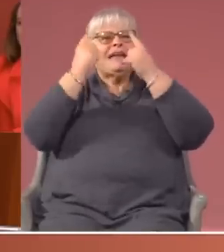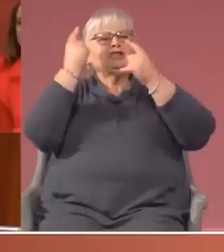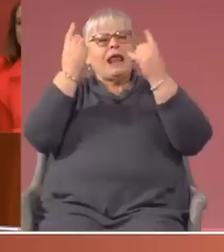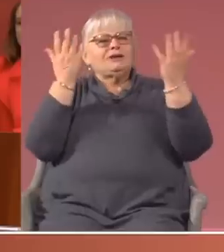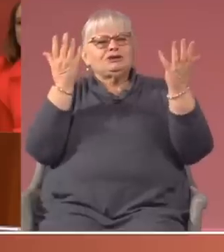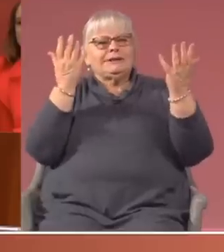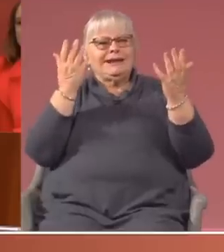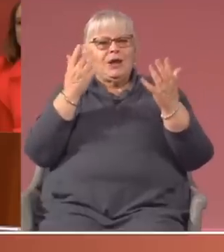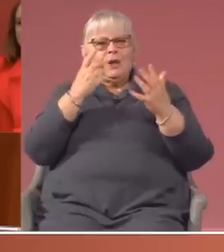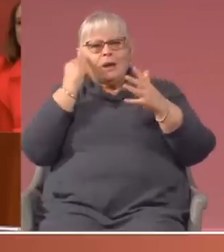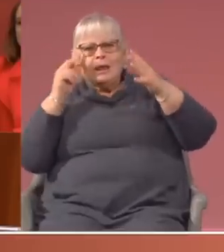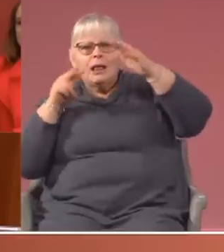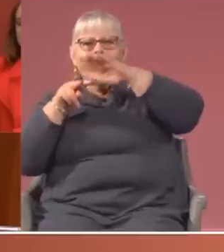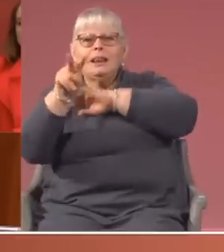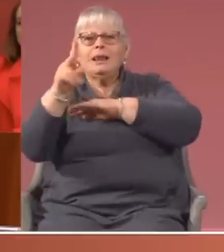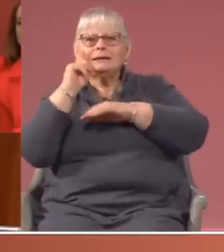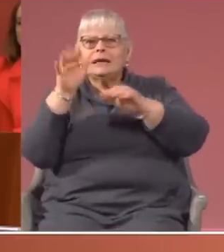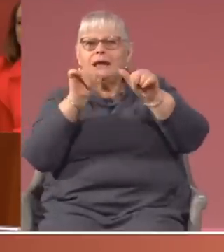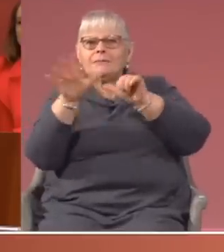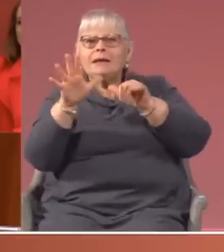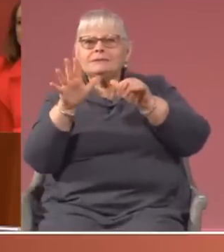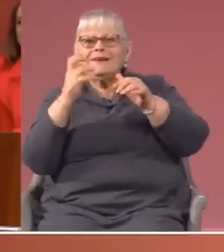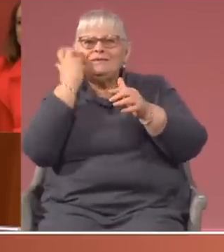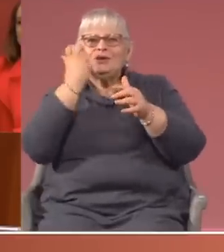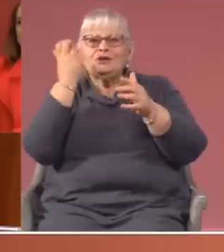great our future can be.